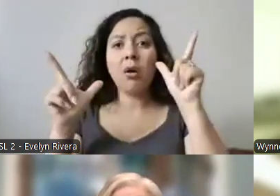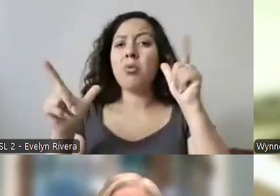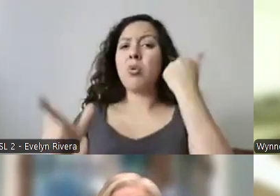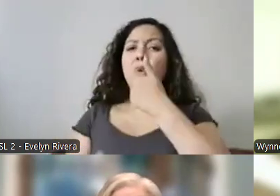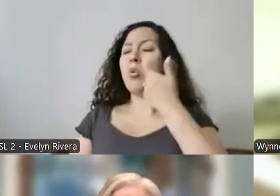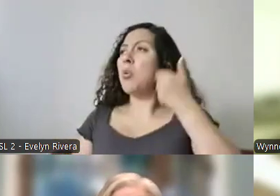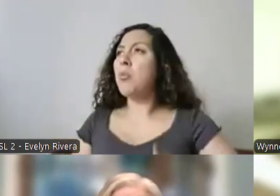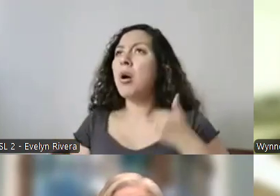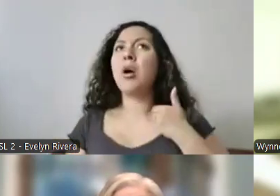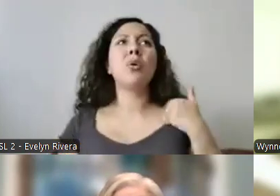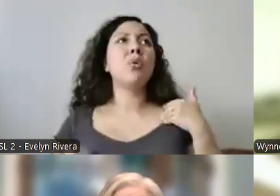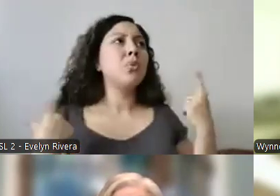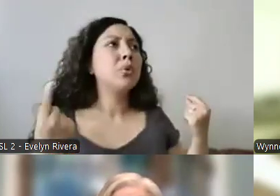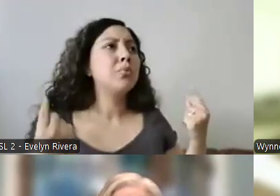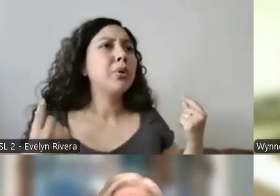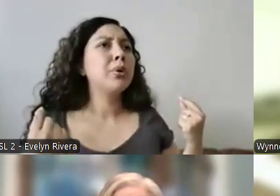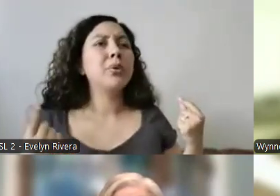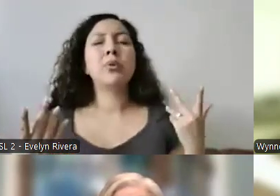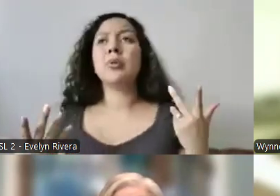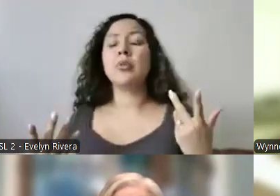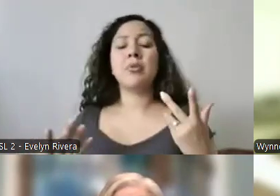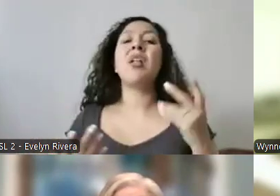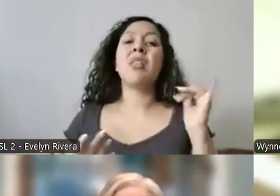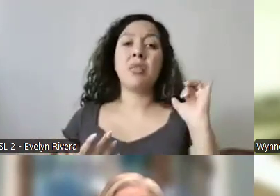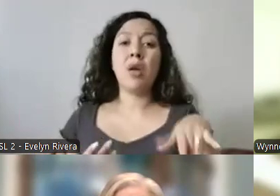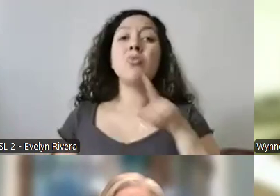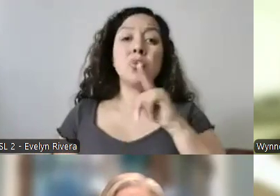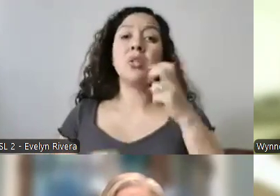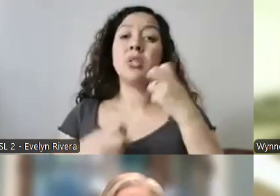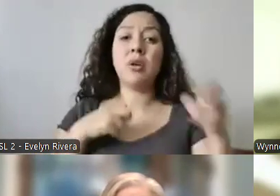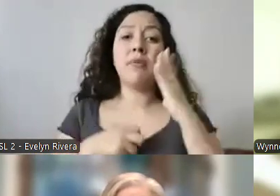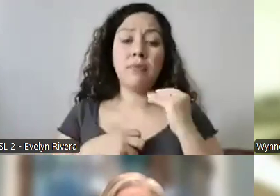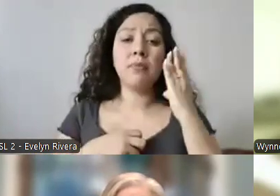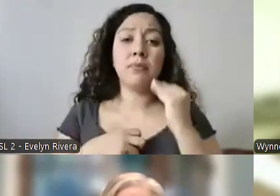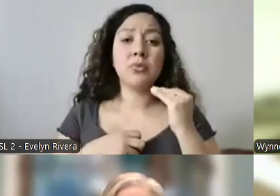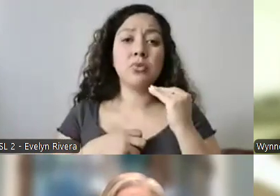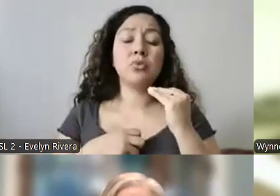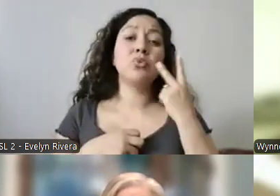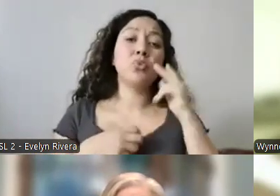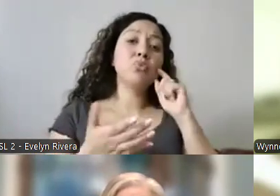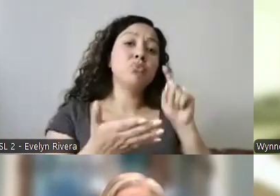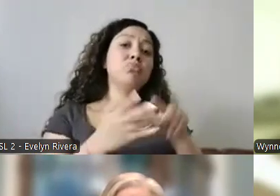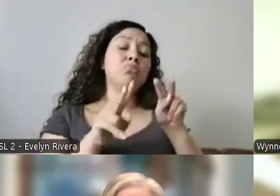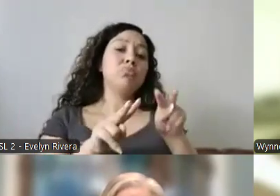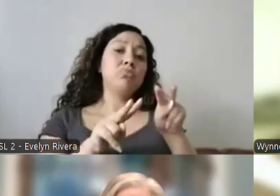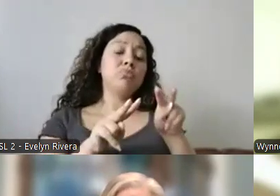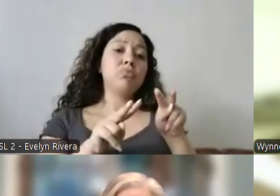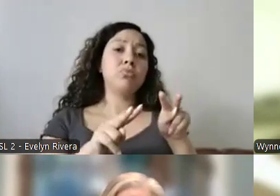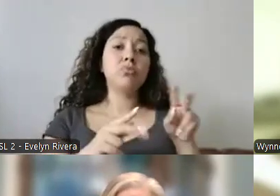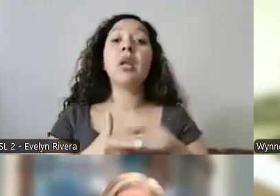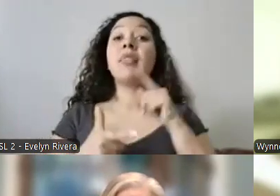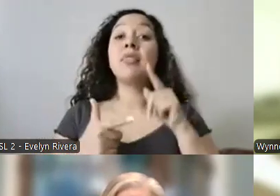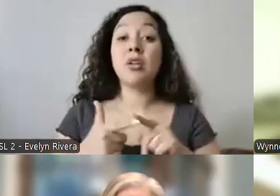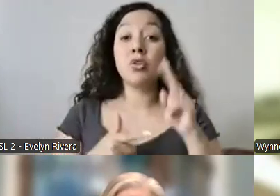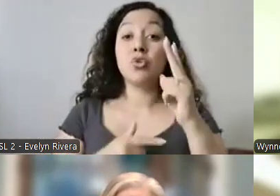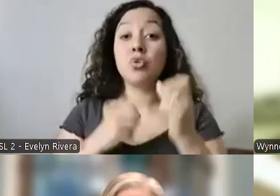I doing? Who are you?" And that was pretty tough experience to watch. And then 2 years ago, I